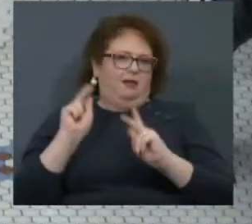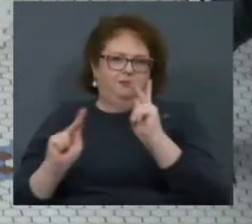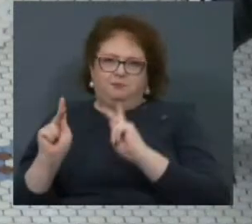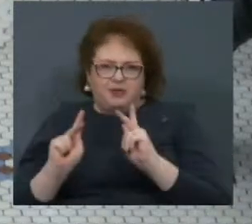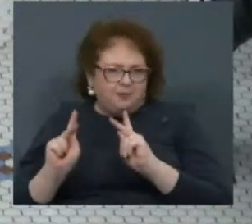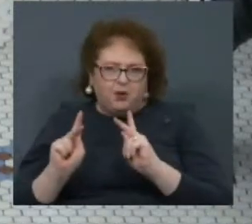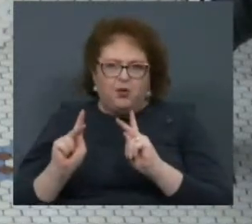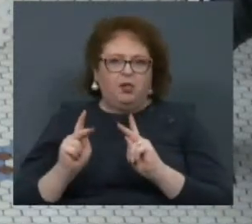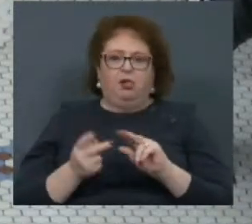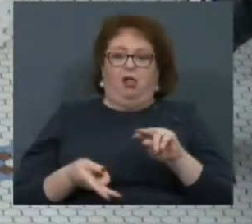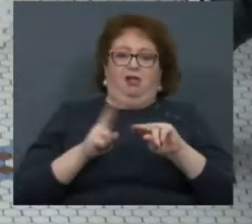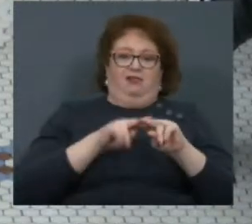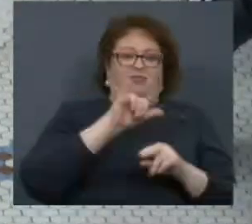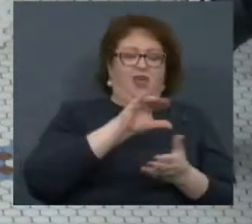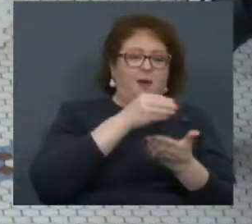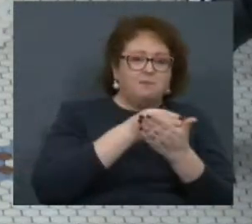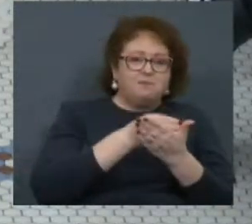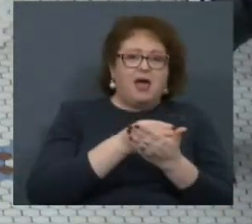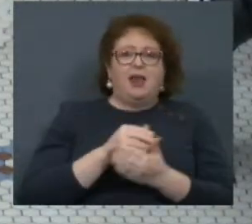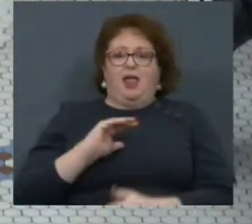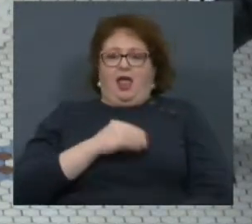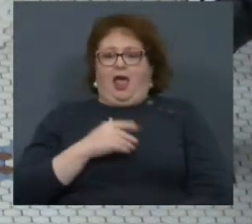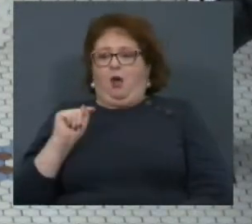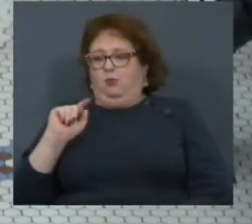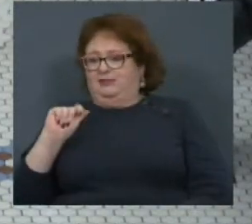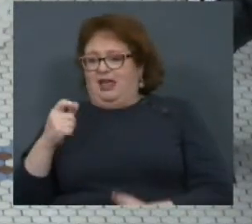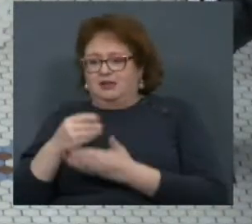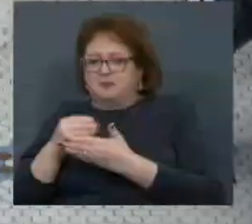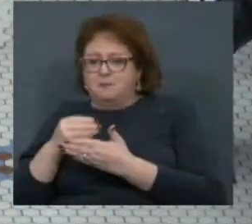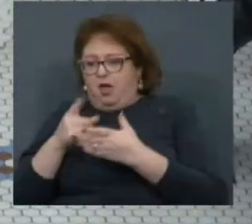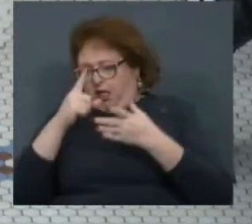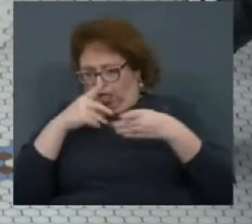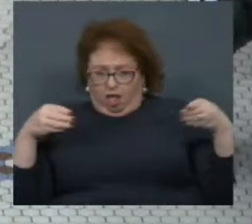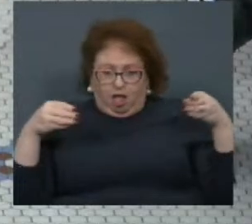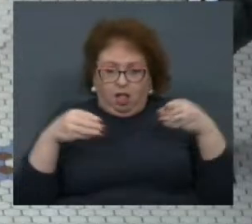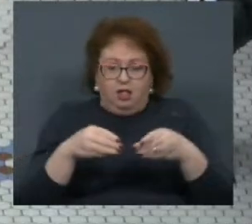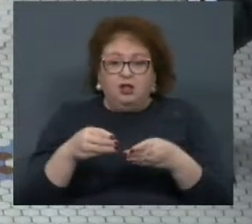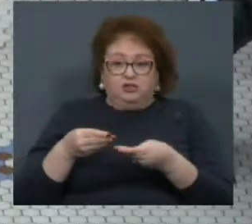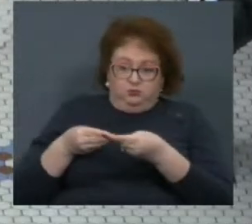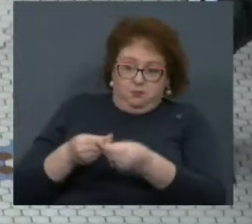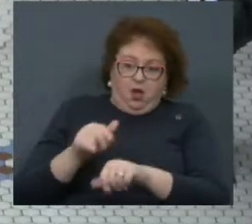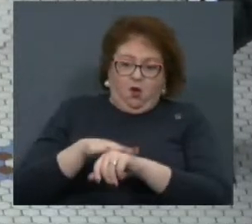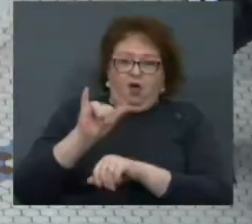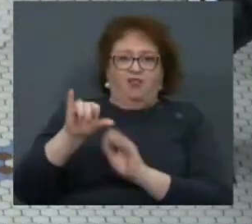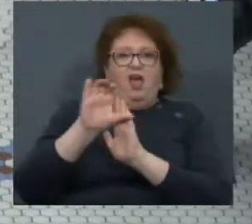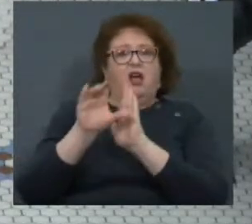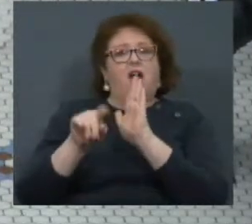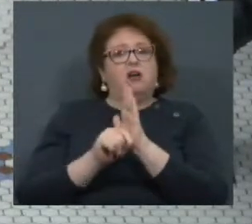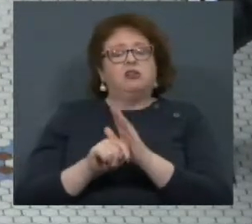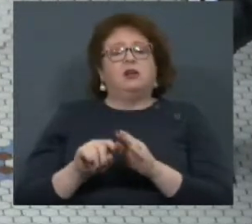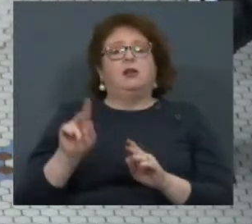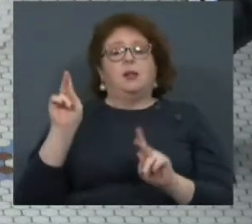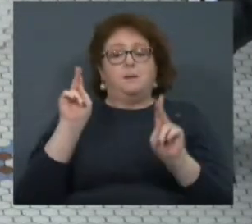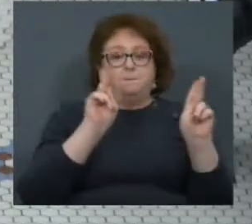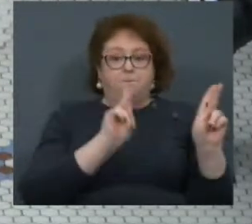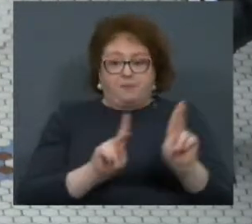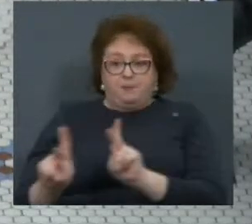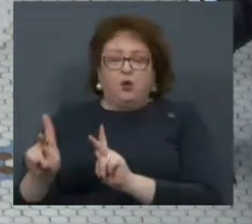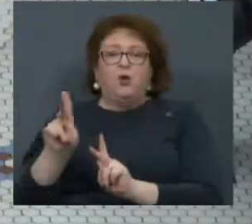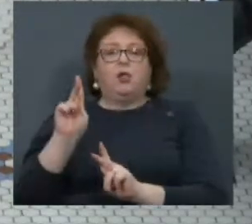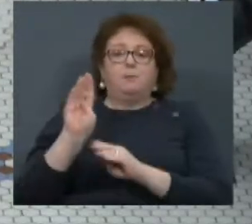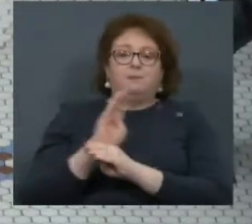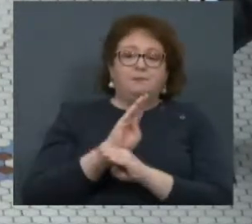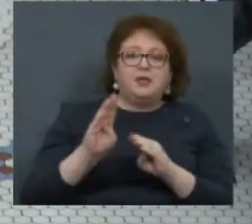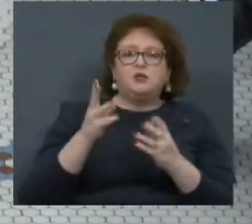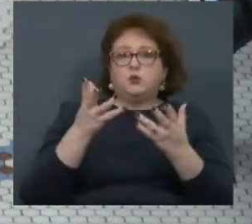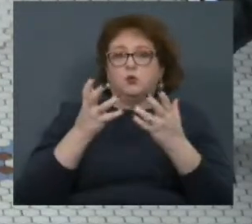$864,500 in the people's tax dollars the city intends to spend with this contract, individuals and businesses who wish to participate in